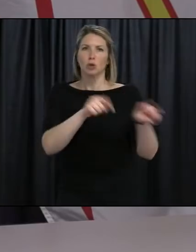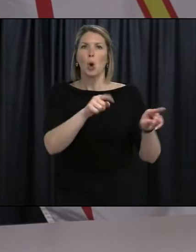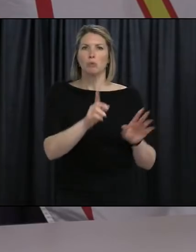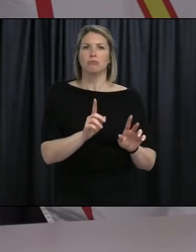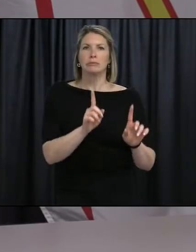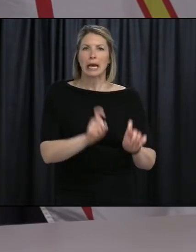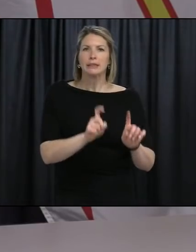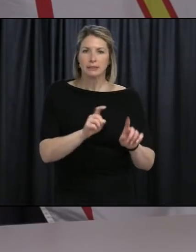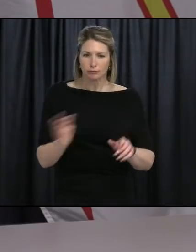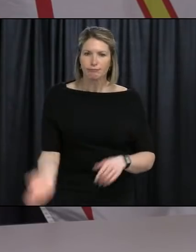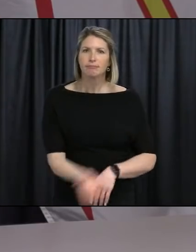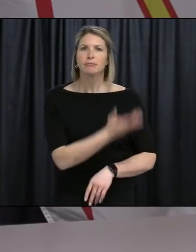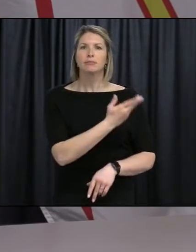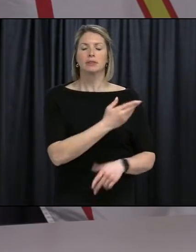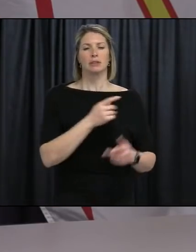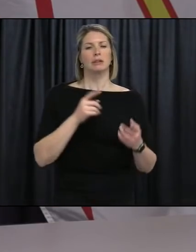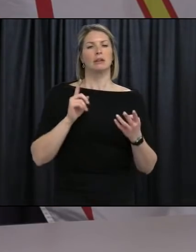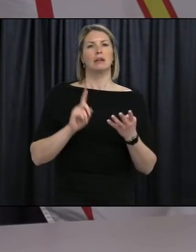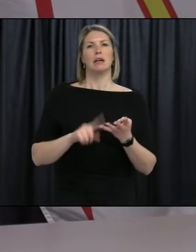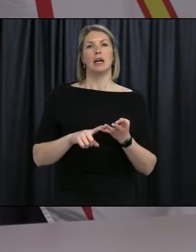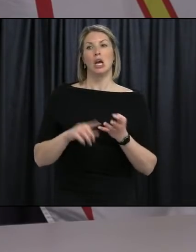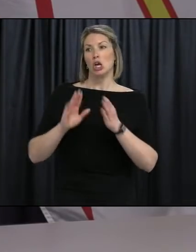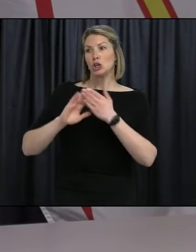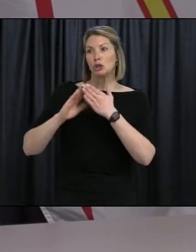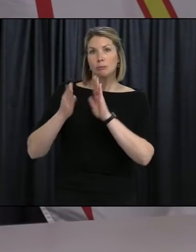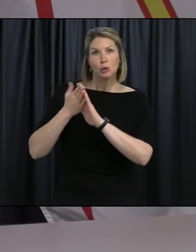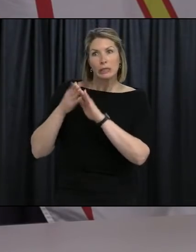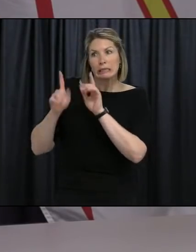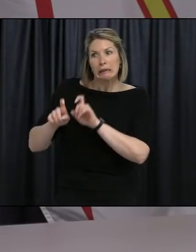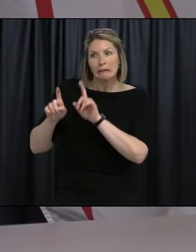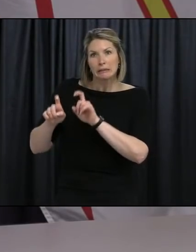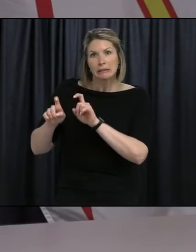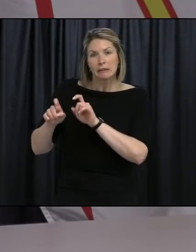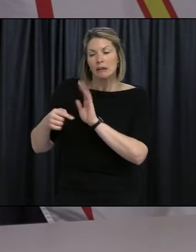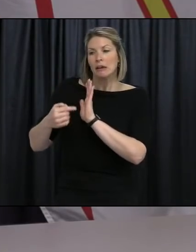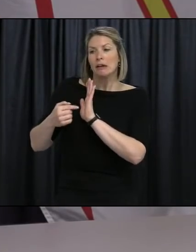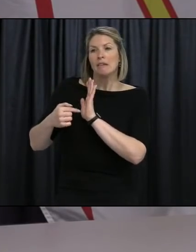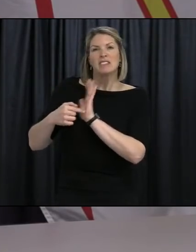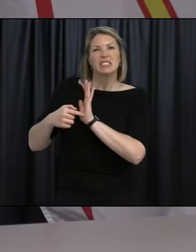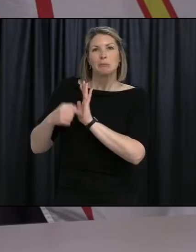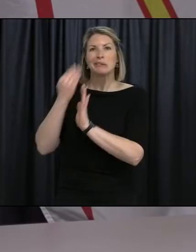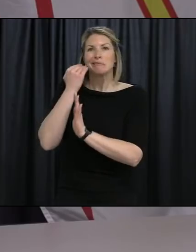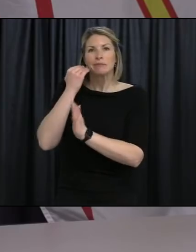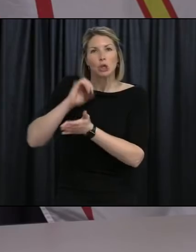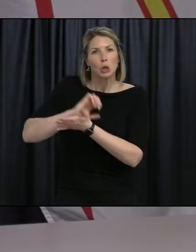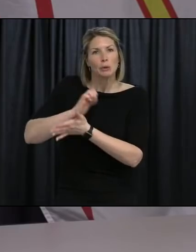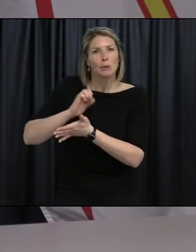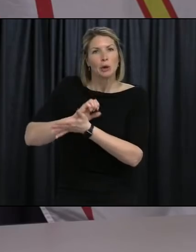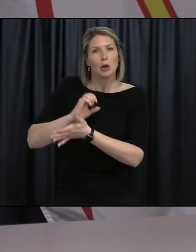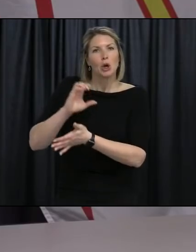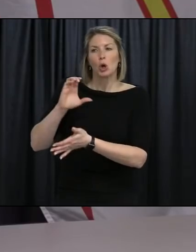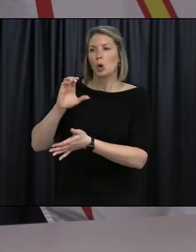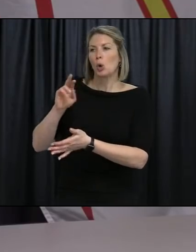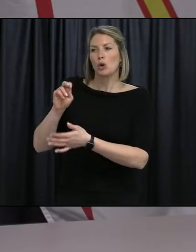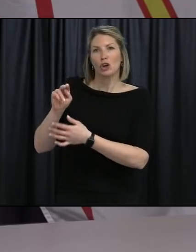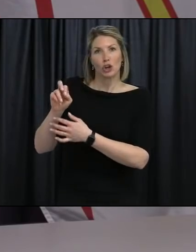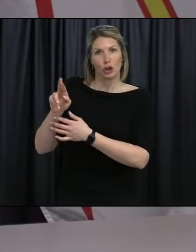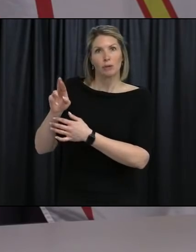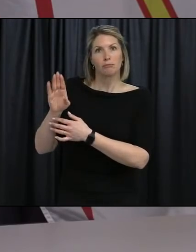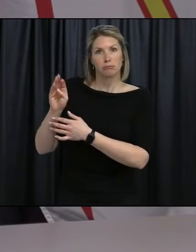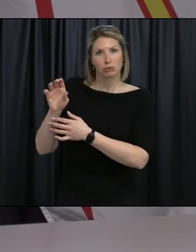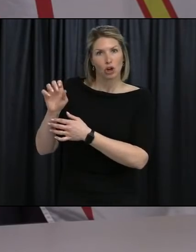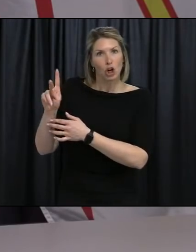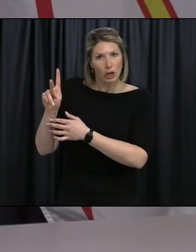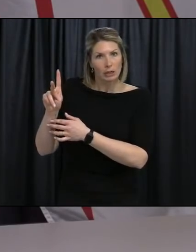having community testing in areas where there's concern. So, in Corner Brook recently, we did it in the metro